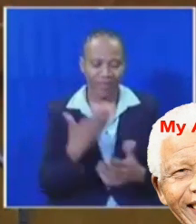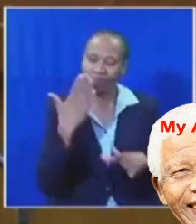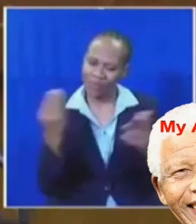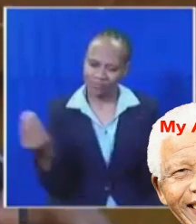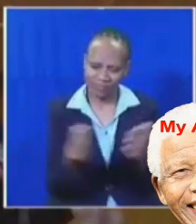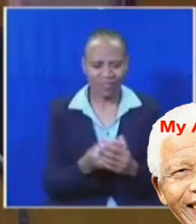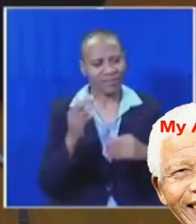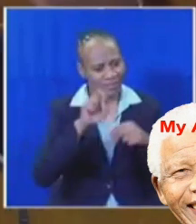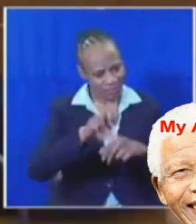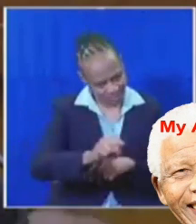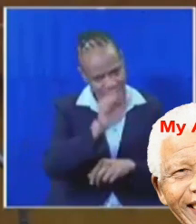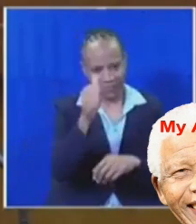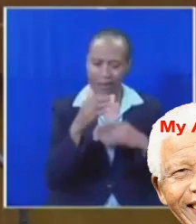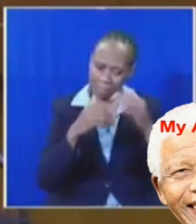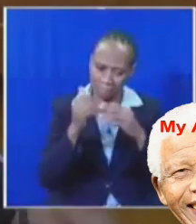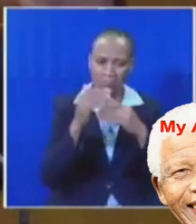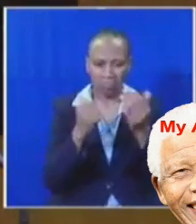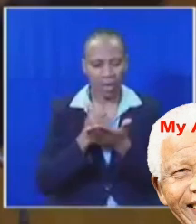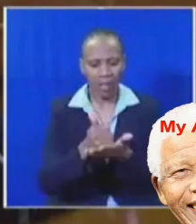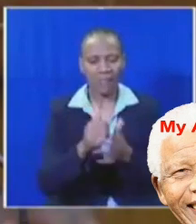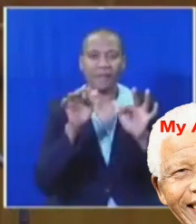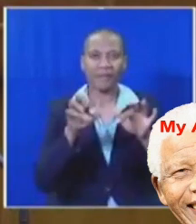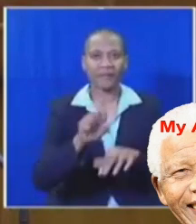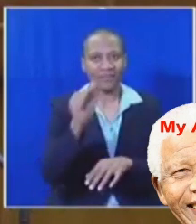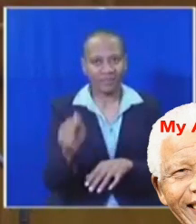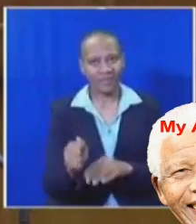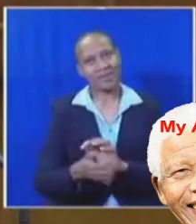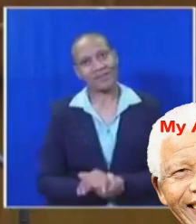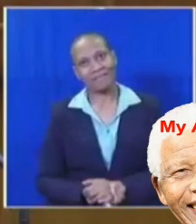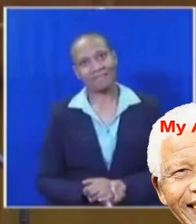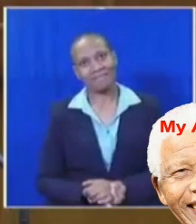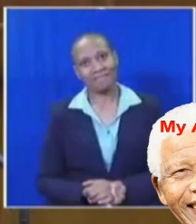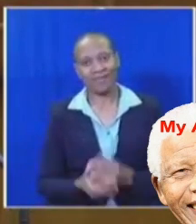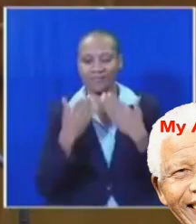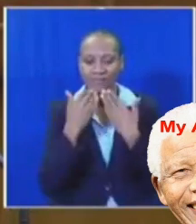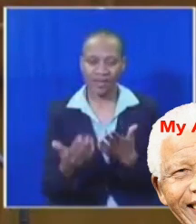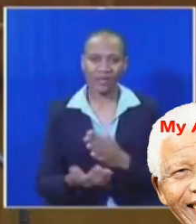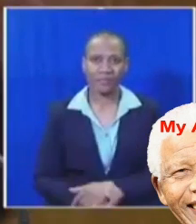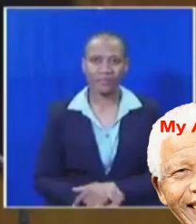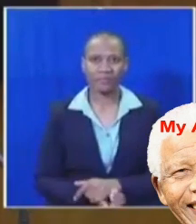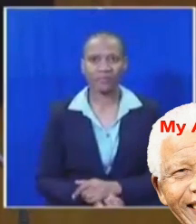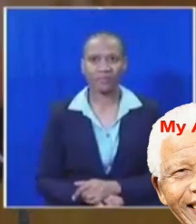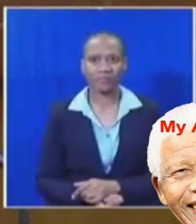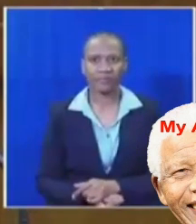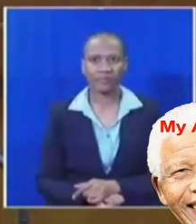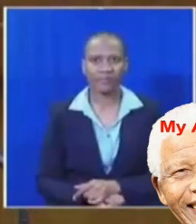South Africa for the people of South Africa and for the future generation of South Africa. Thank you very much, Chairperson.